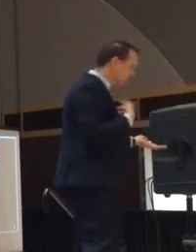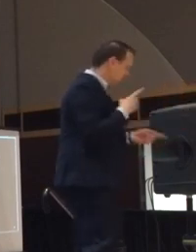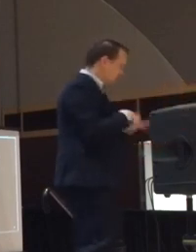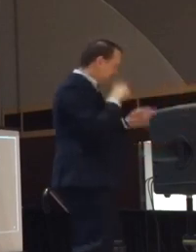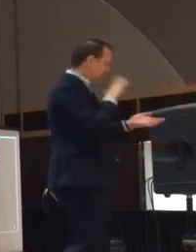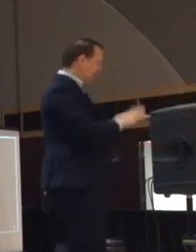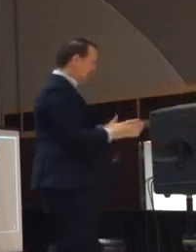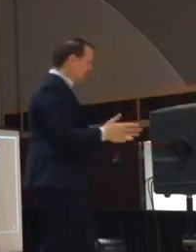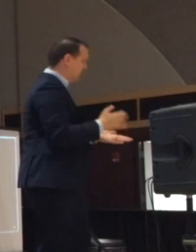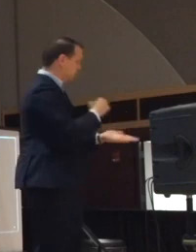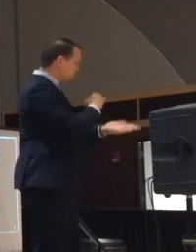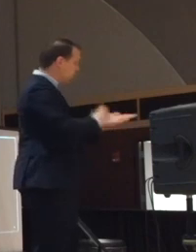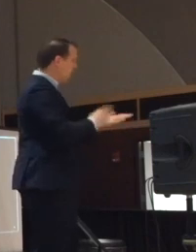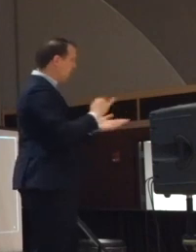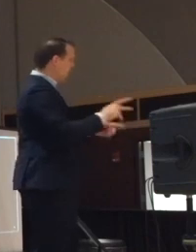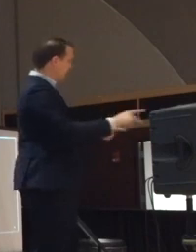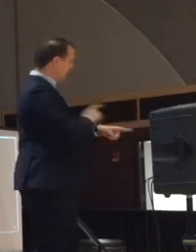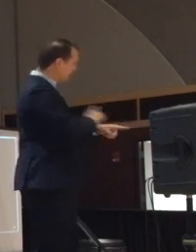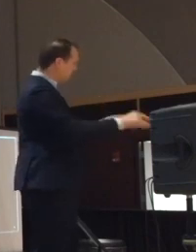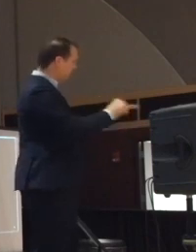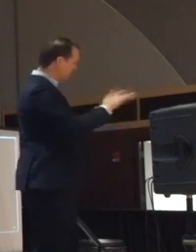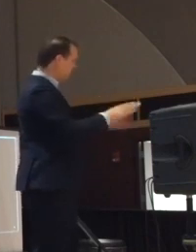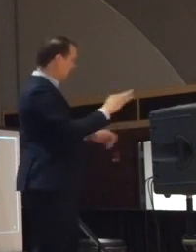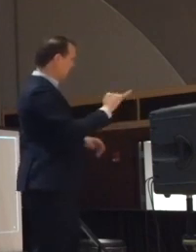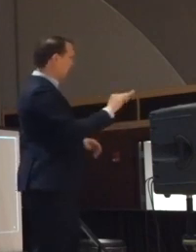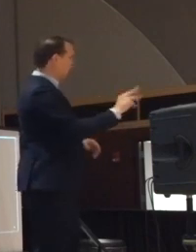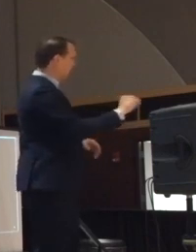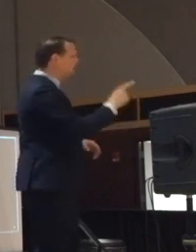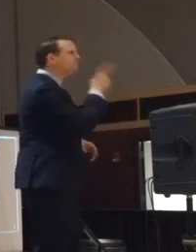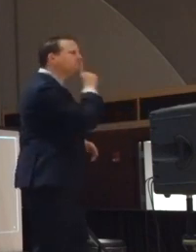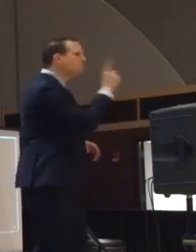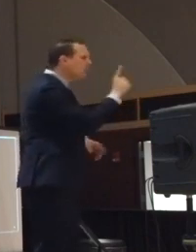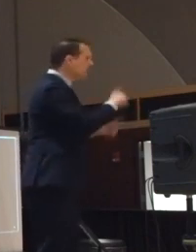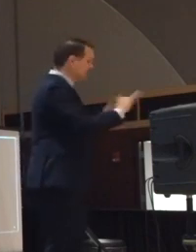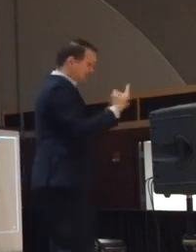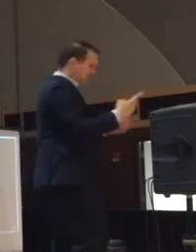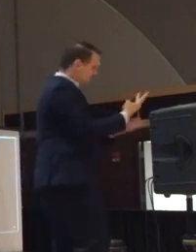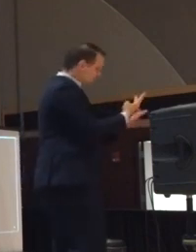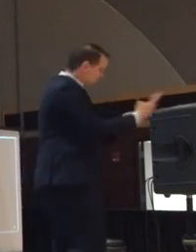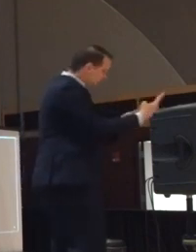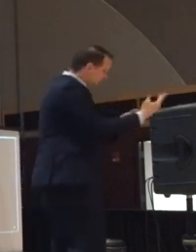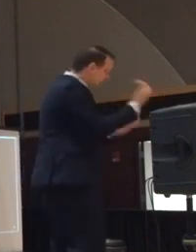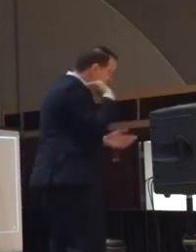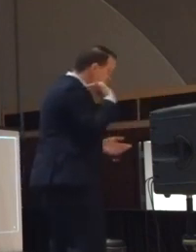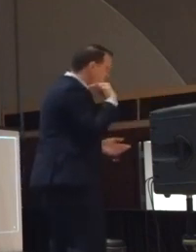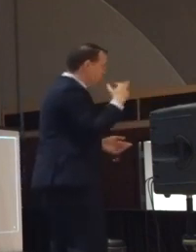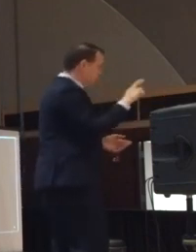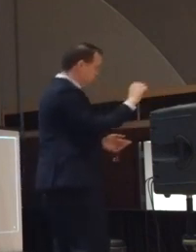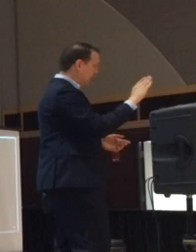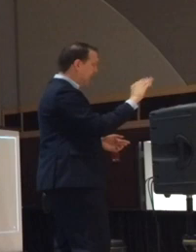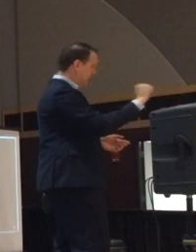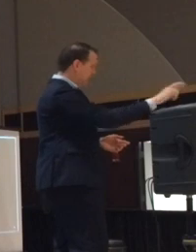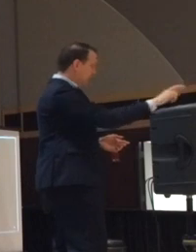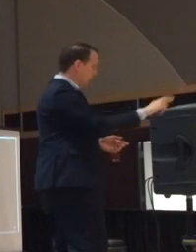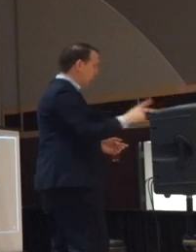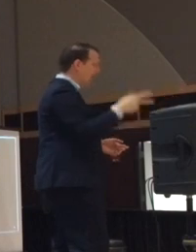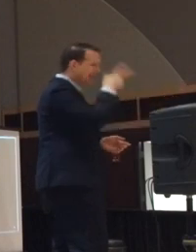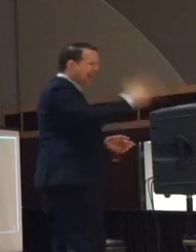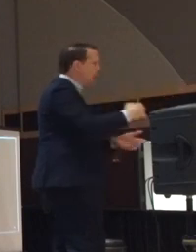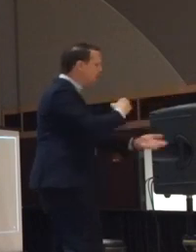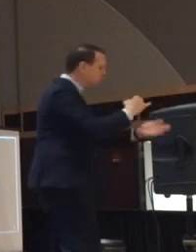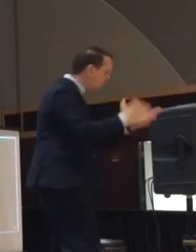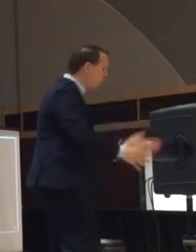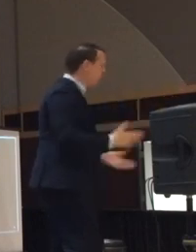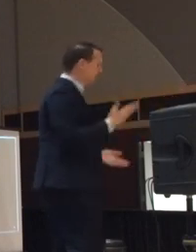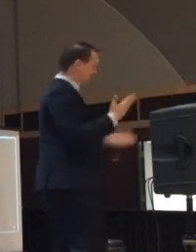it. And it was done by a professional engineering firm. I'm not going to say where it was, but this is 2 weeks ago. It was a crappy set of drawings that somebody paid